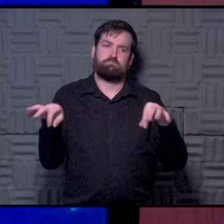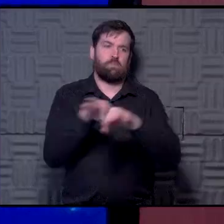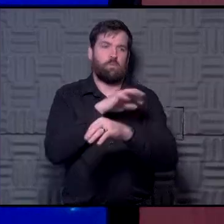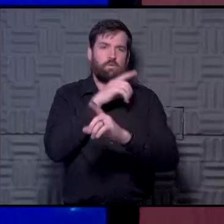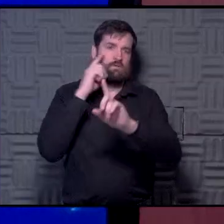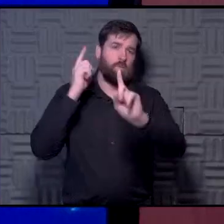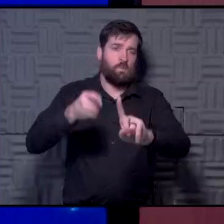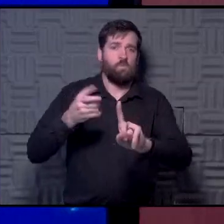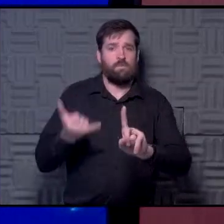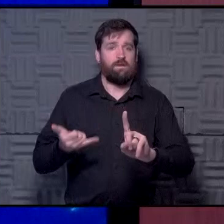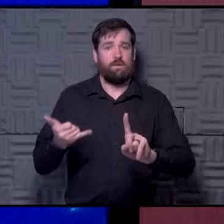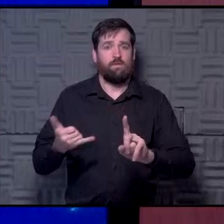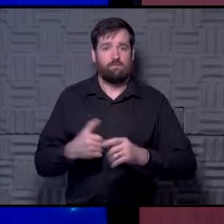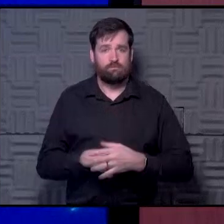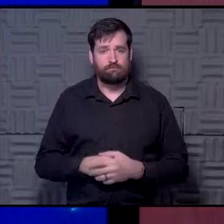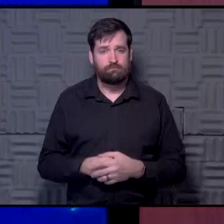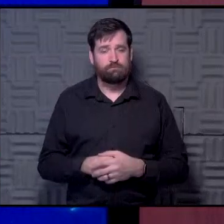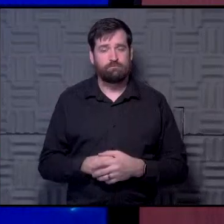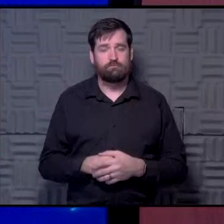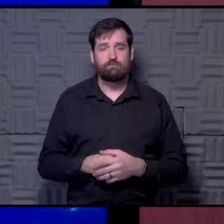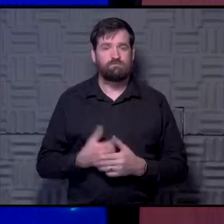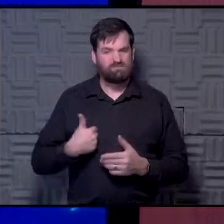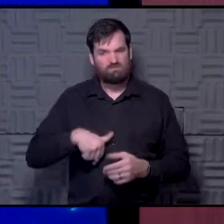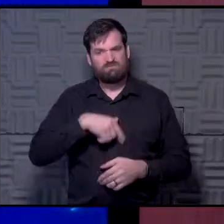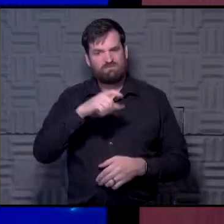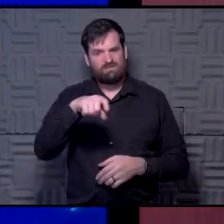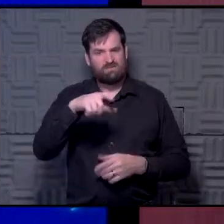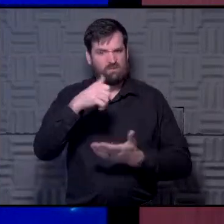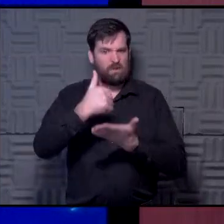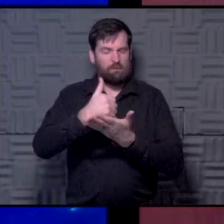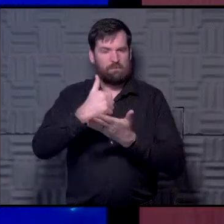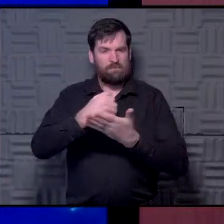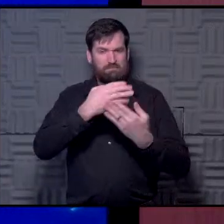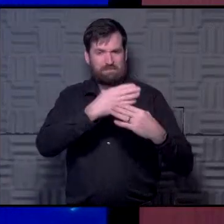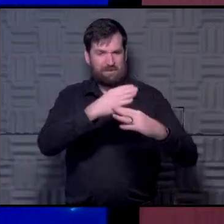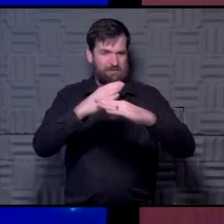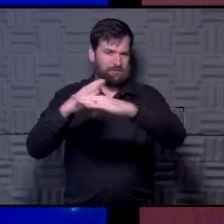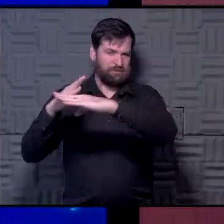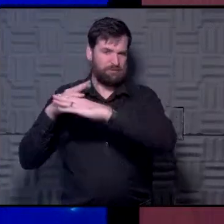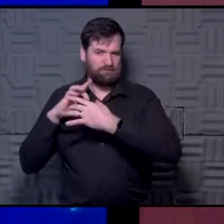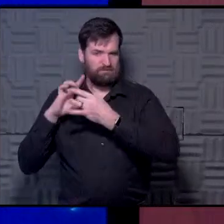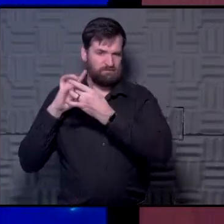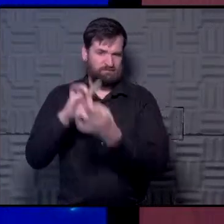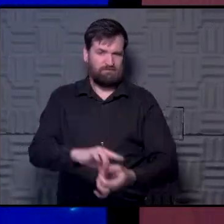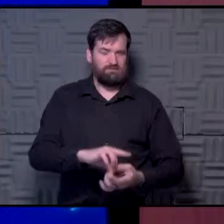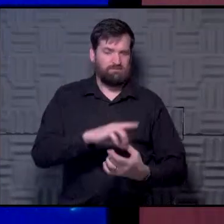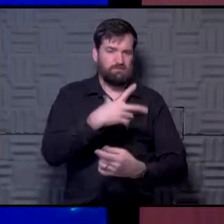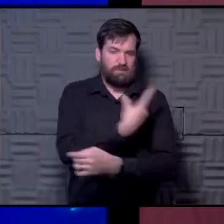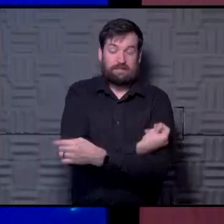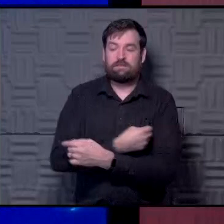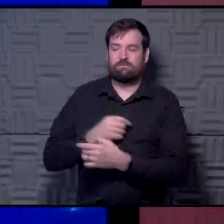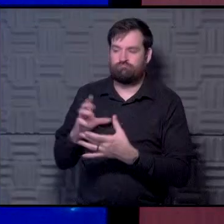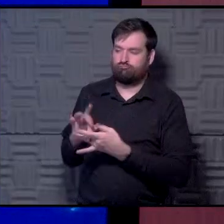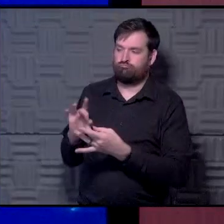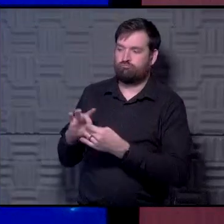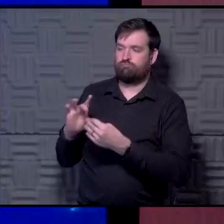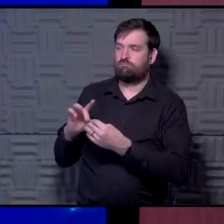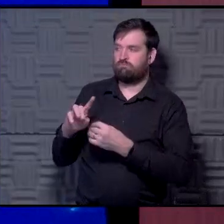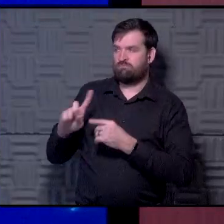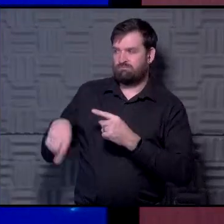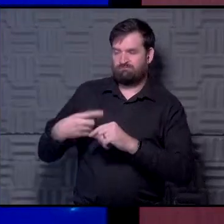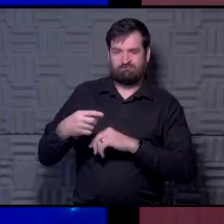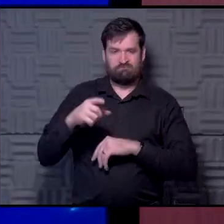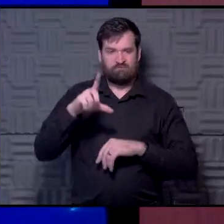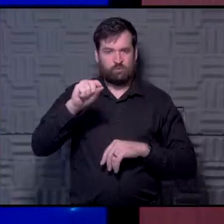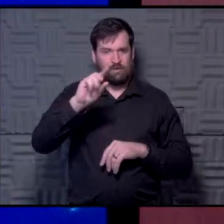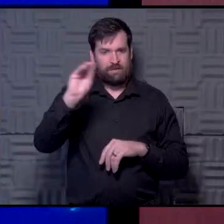this time. Because we need to help work on the barriers around vaccination. We started this program, I was quoting some data about only 20%